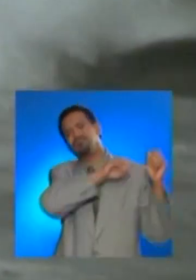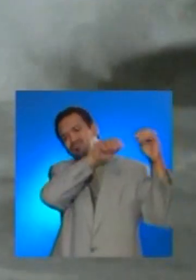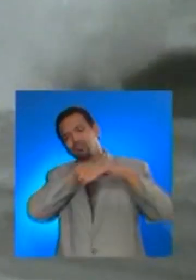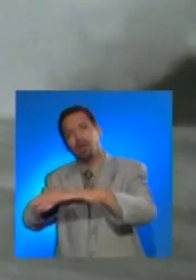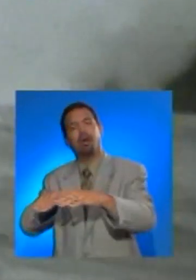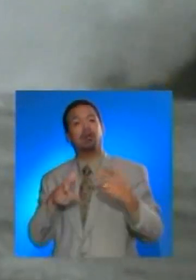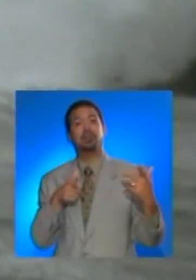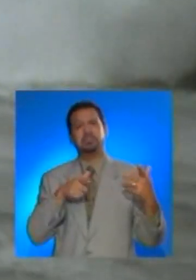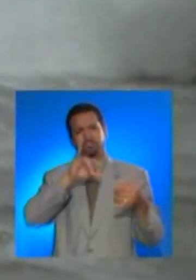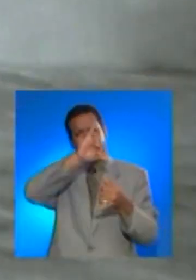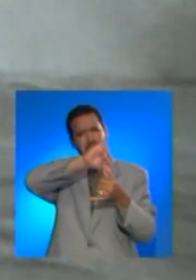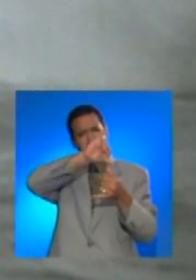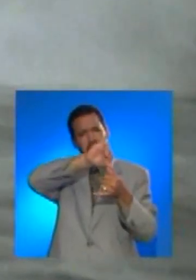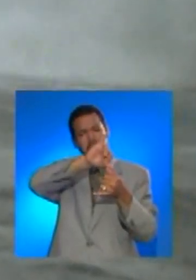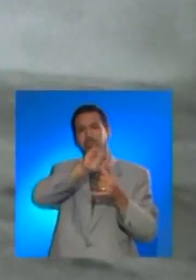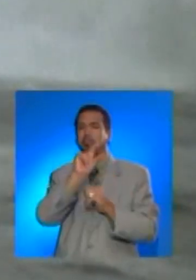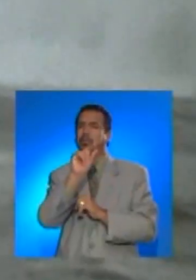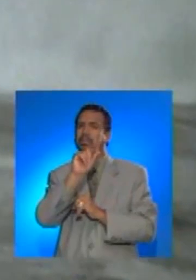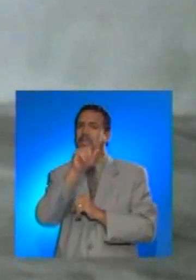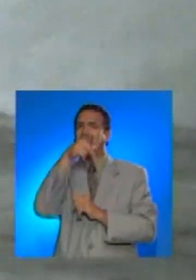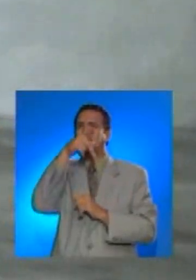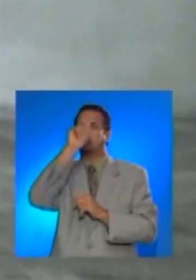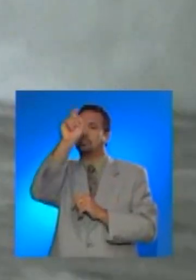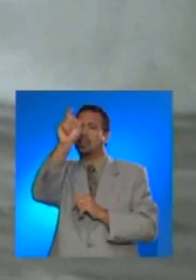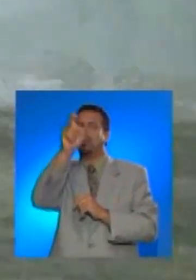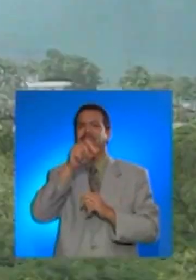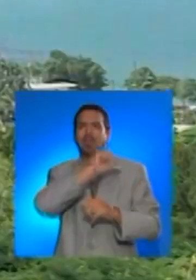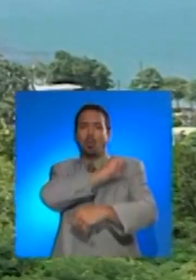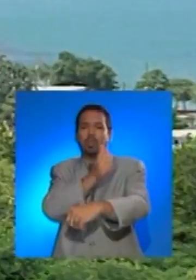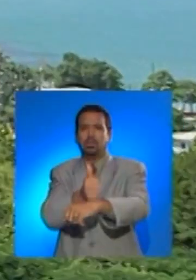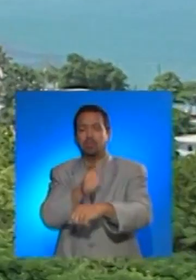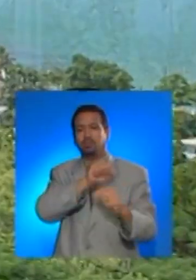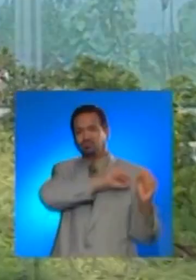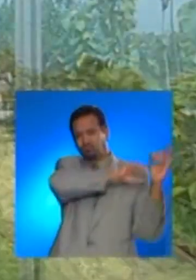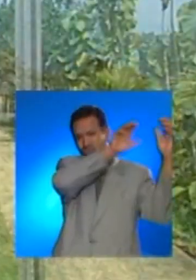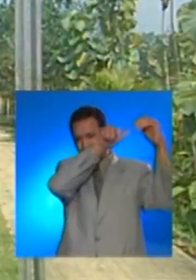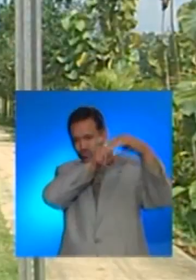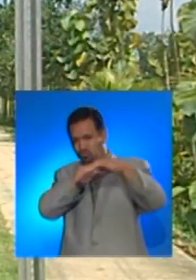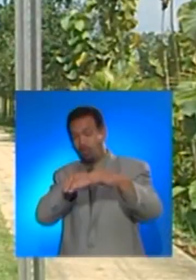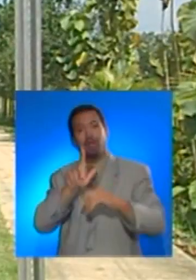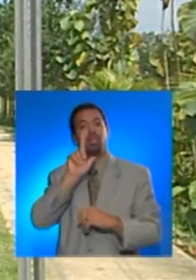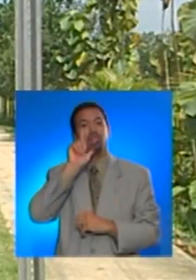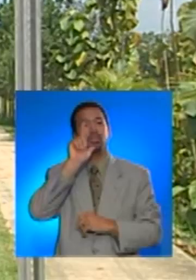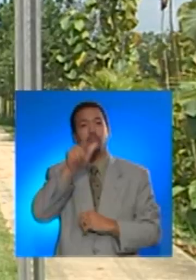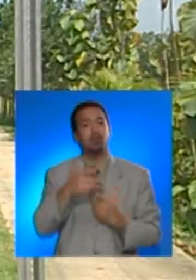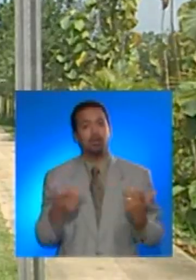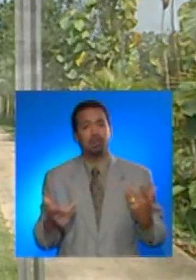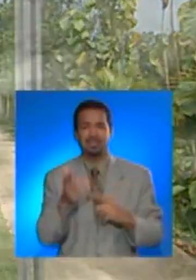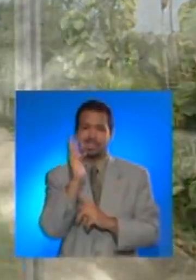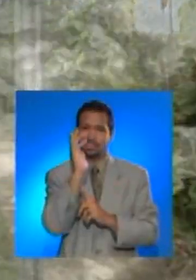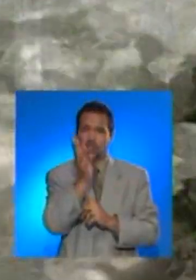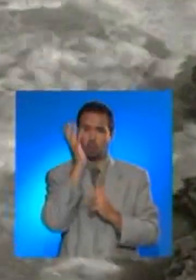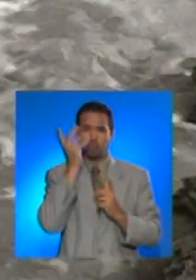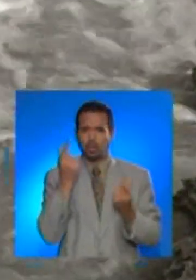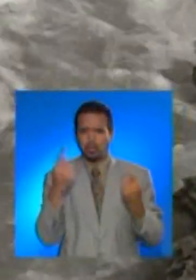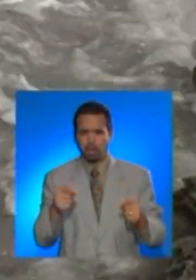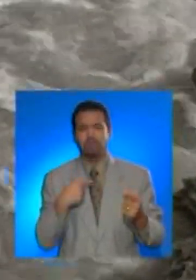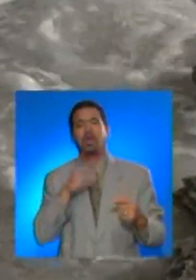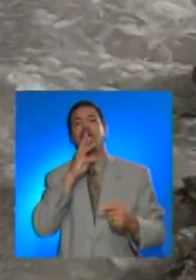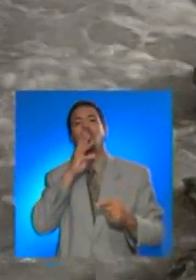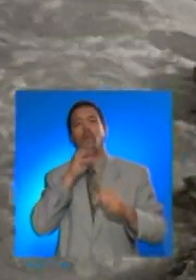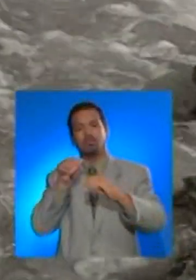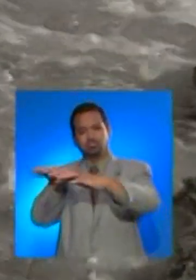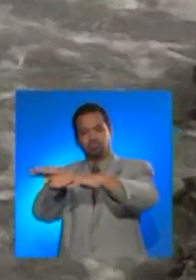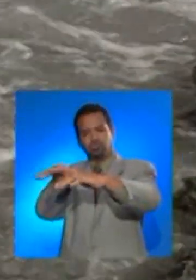The tsunami reached a height of 20 feet in the Aguadilla area. There, 5 minutes after the earthquake, the seawater began